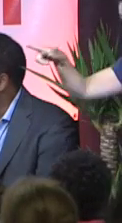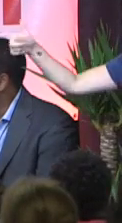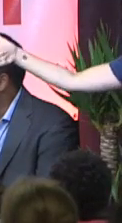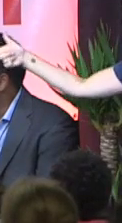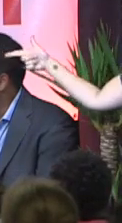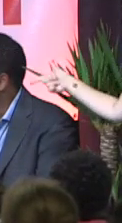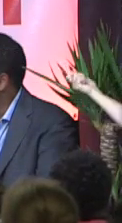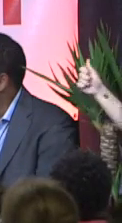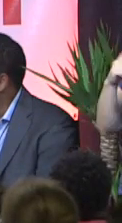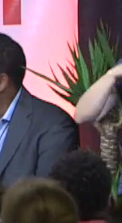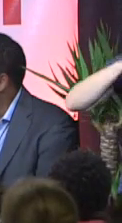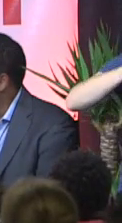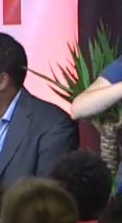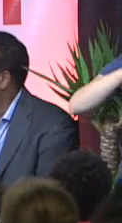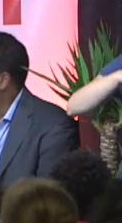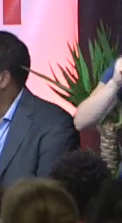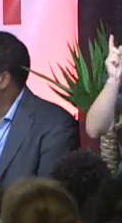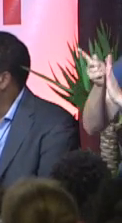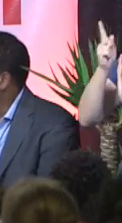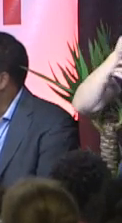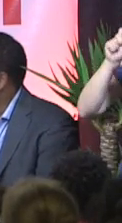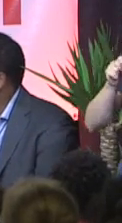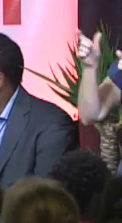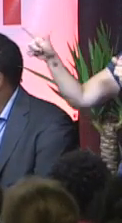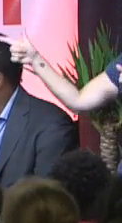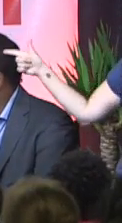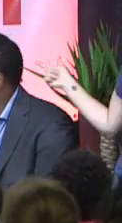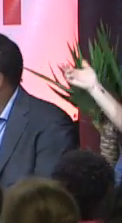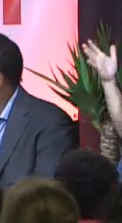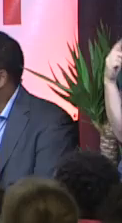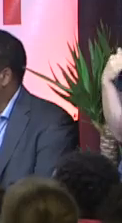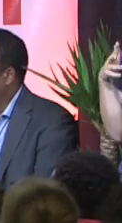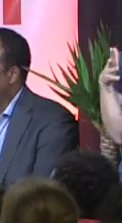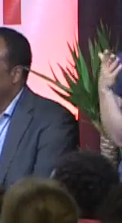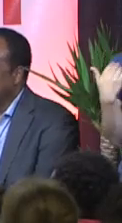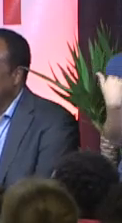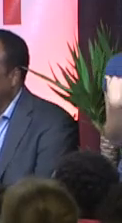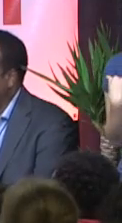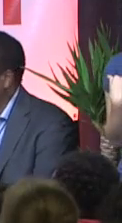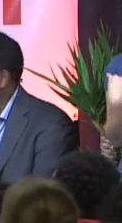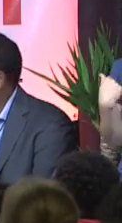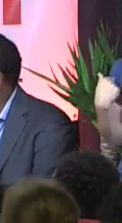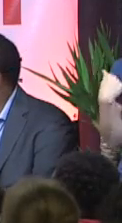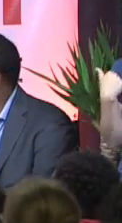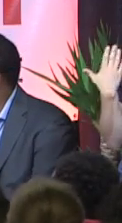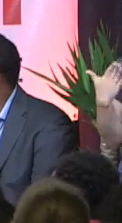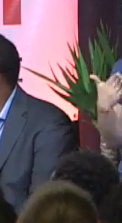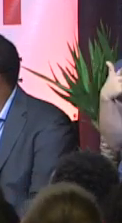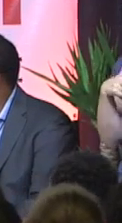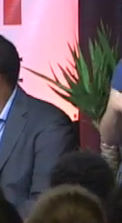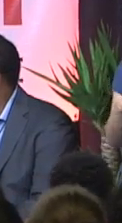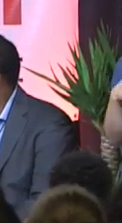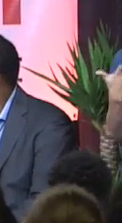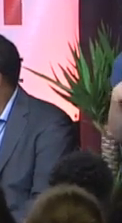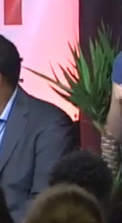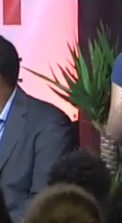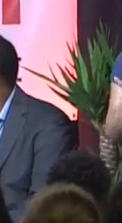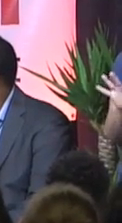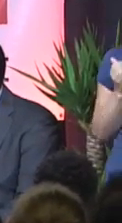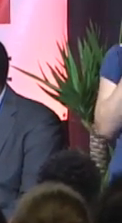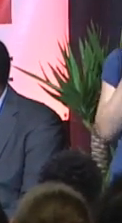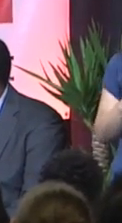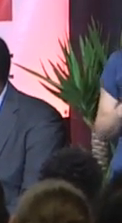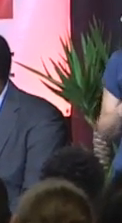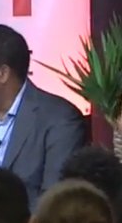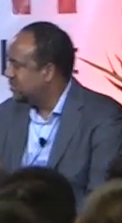try and keep sort of a minute a person. And I might cut you off. Okay. I'll be really brief. So at